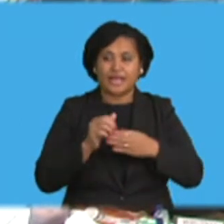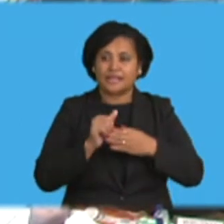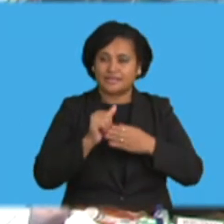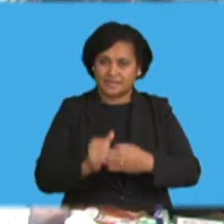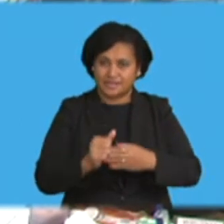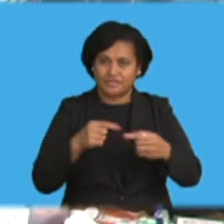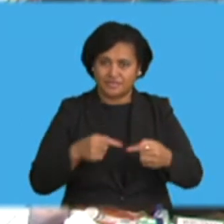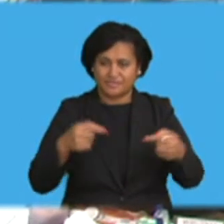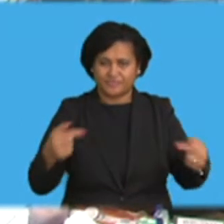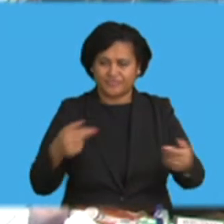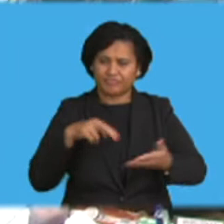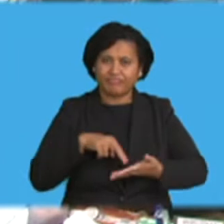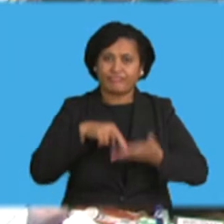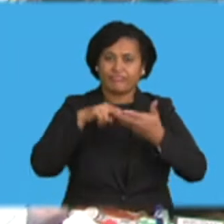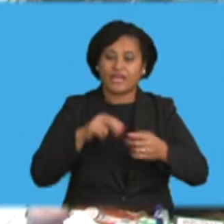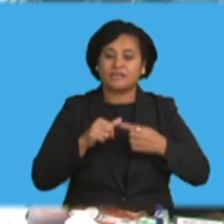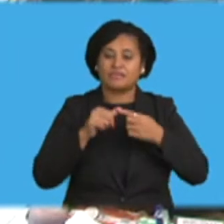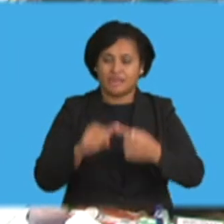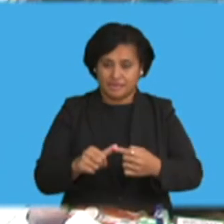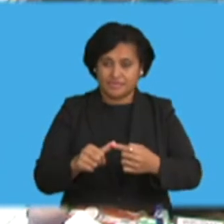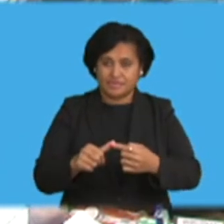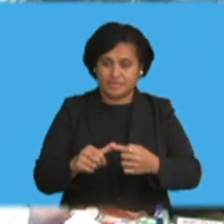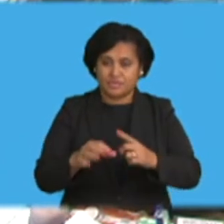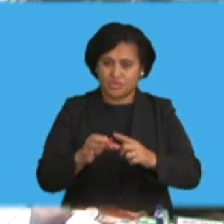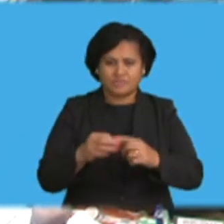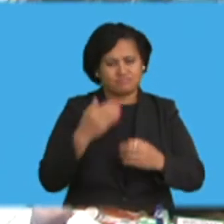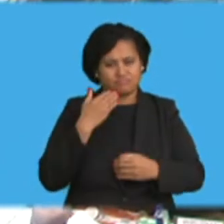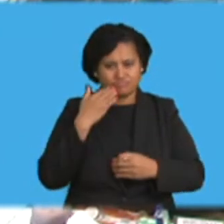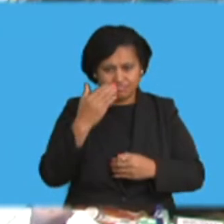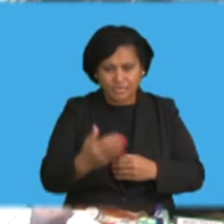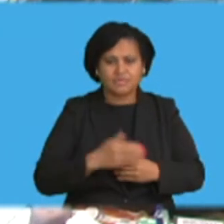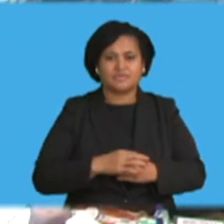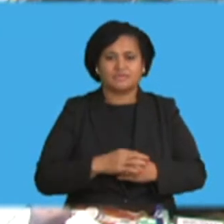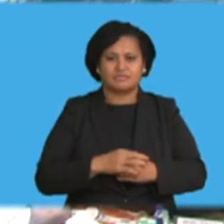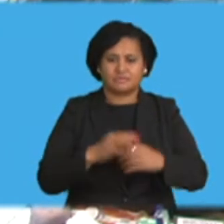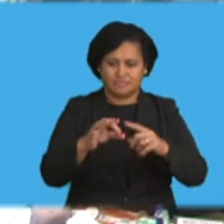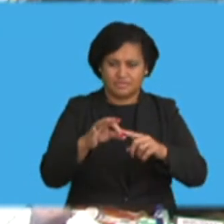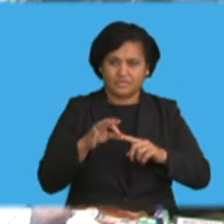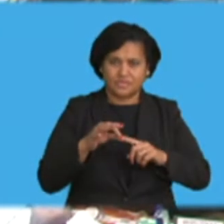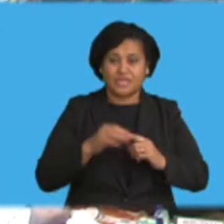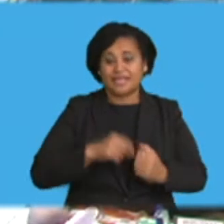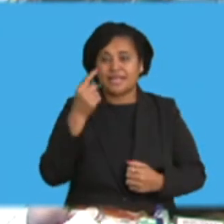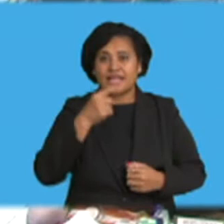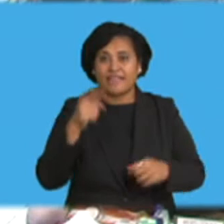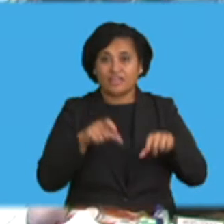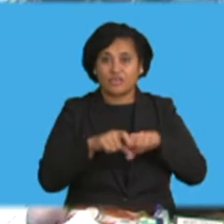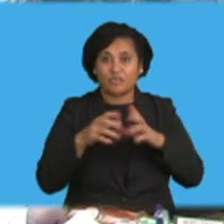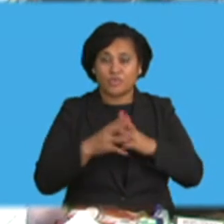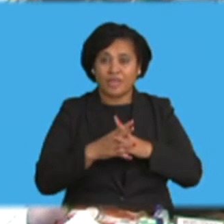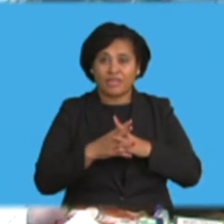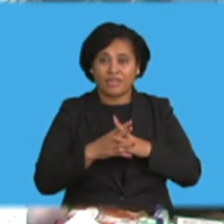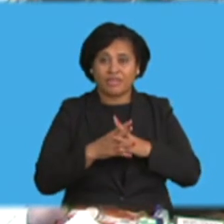question raised by the Honourable Member, and I must thank Honourable Namugo for the question. The 11th Commonwealth Youth Forum was held